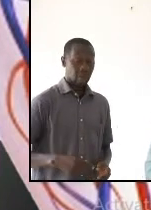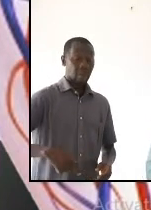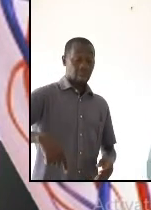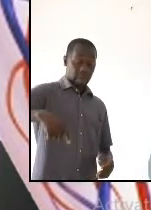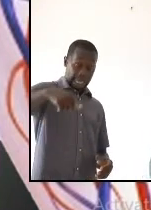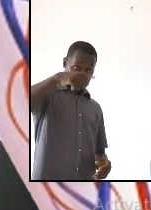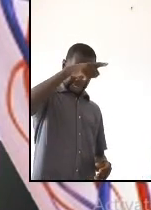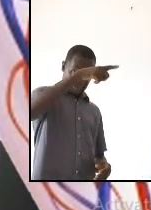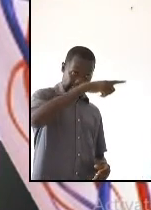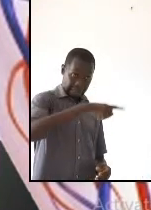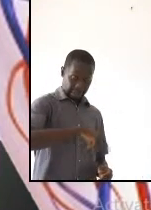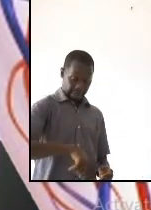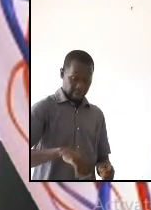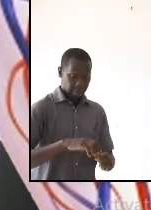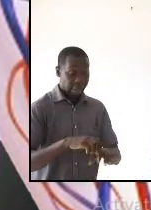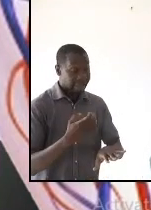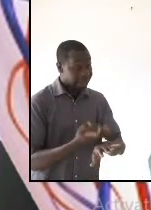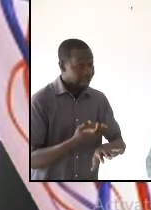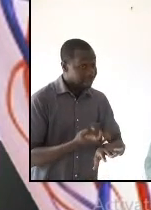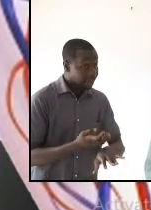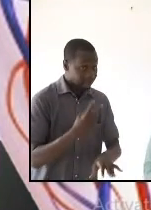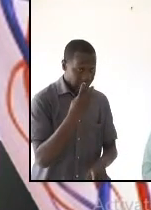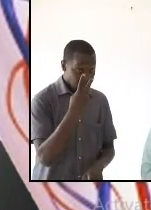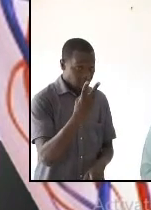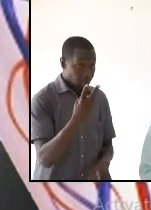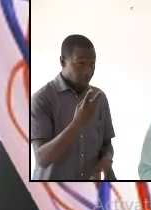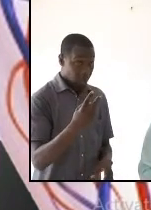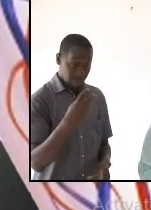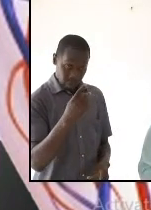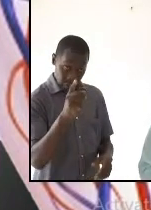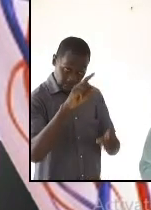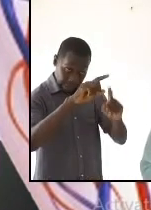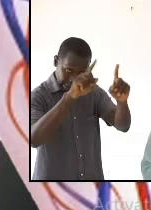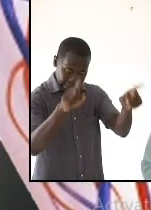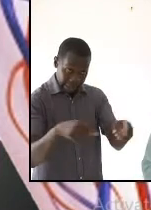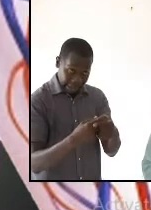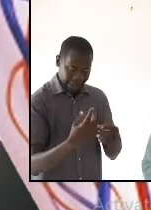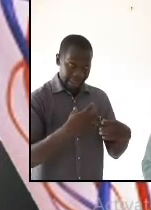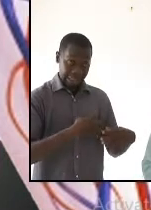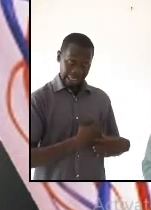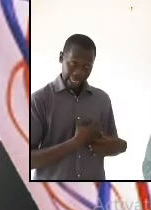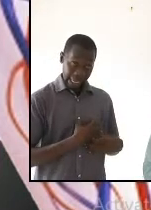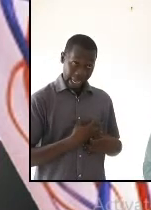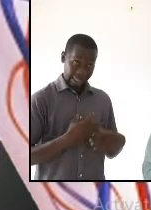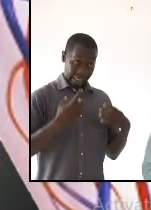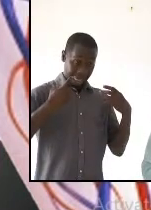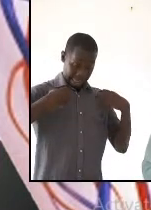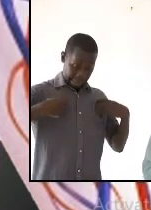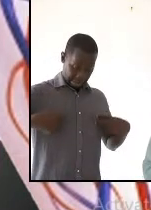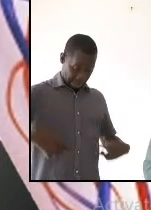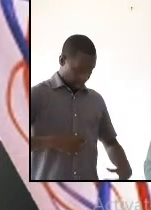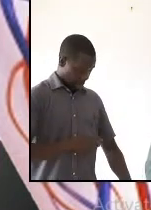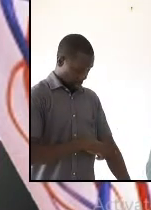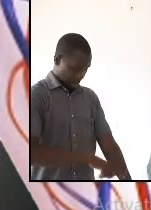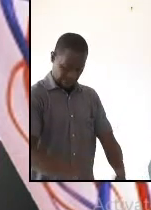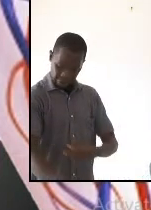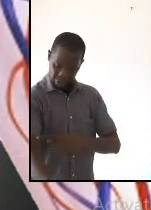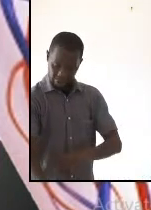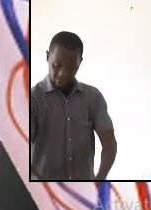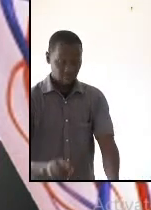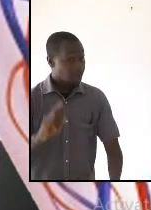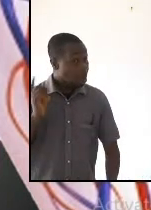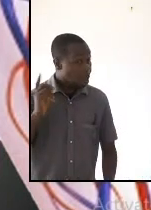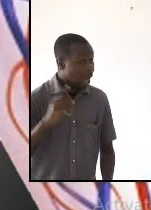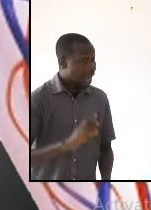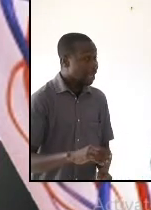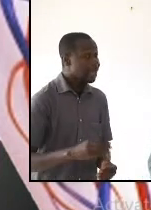circulatory system. Taking a good look at the photo, you can see the heart and the blood vessels. What is